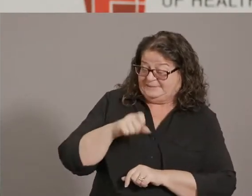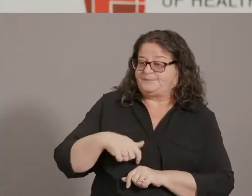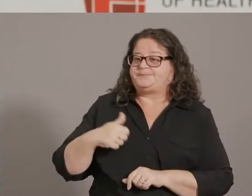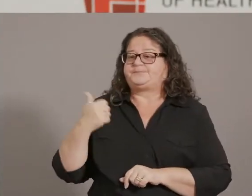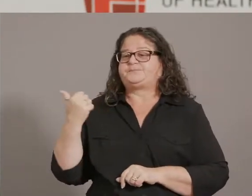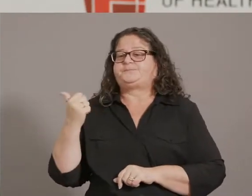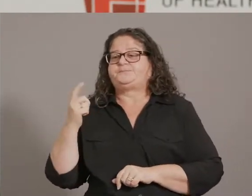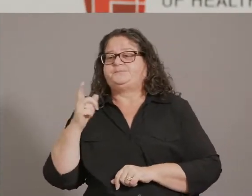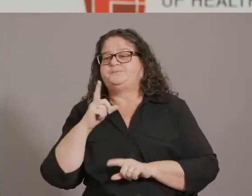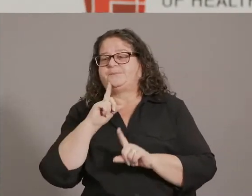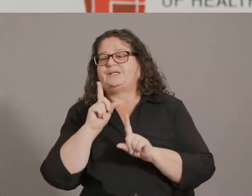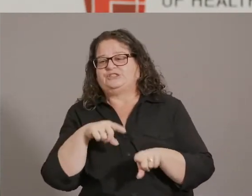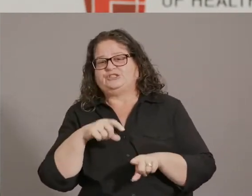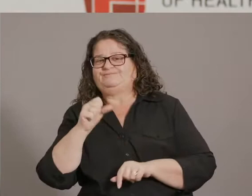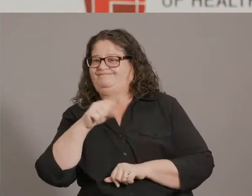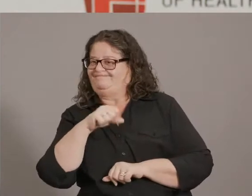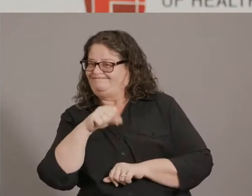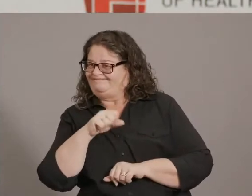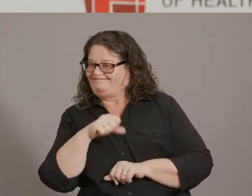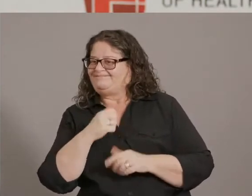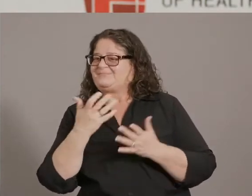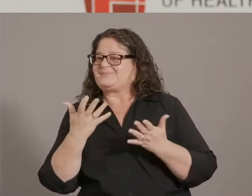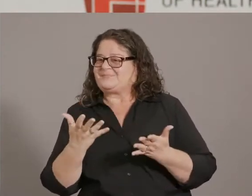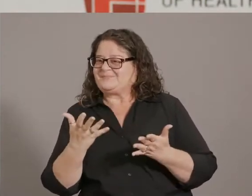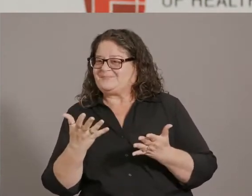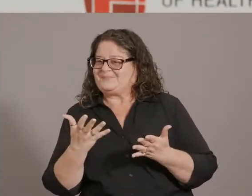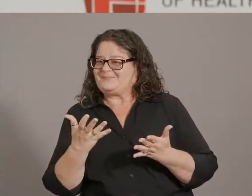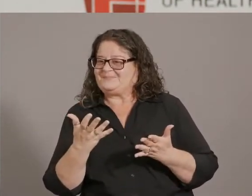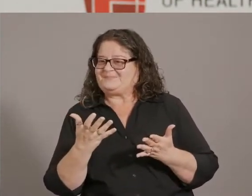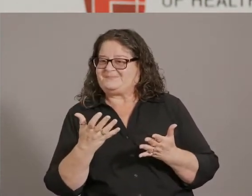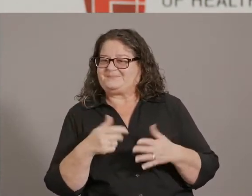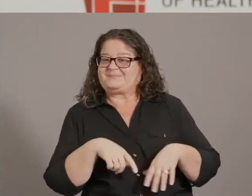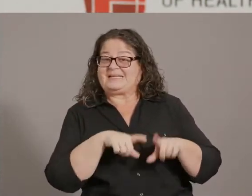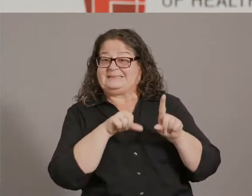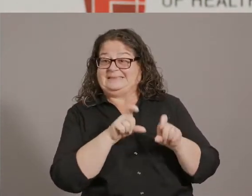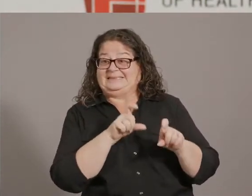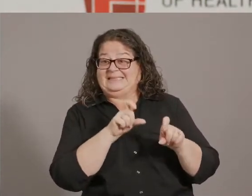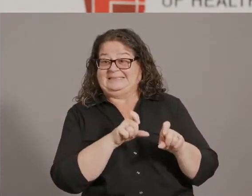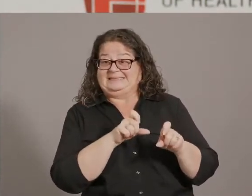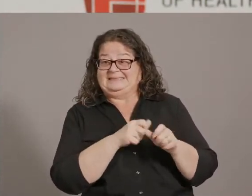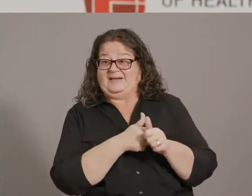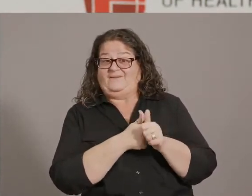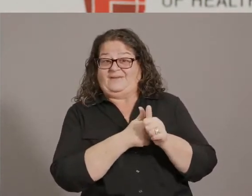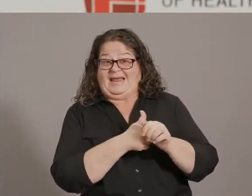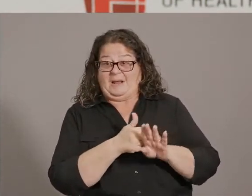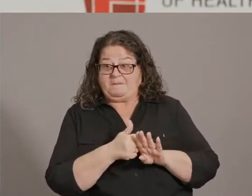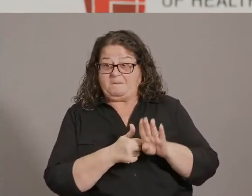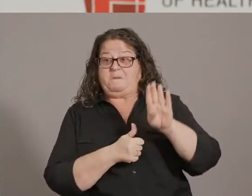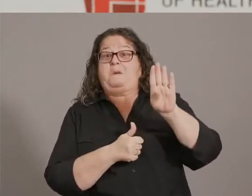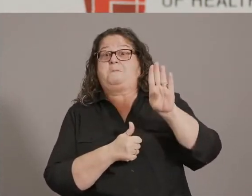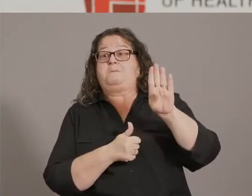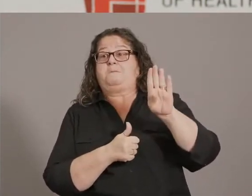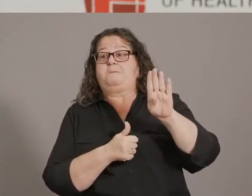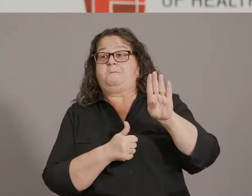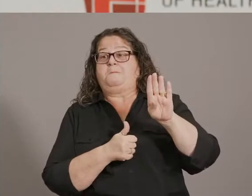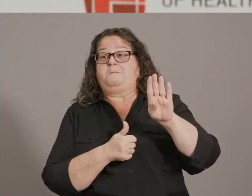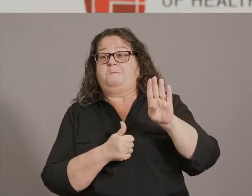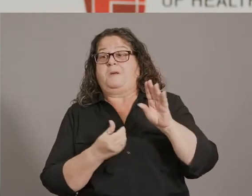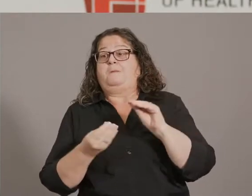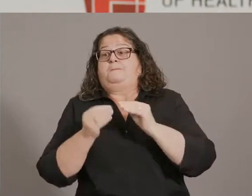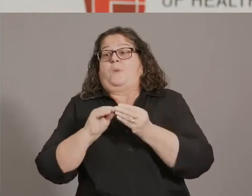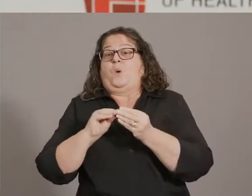the testing kind of follows the demand and kind of our peak. So as we're seeing more cases, a lot more people are seeking testing. And as